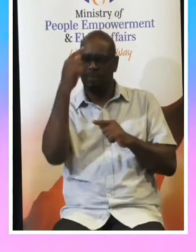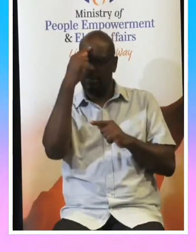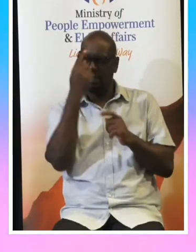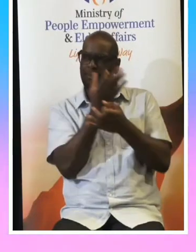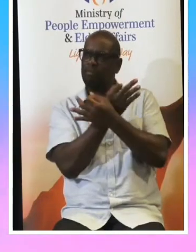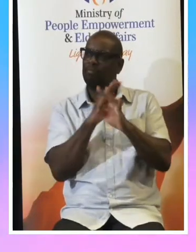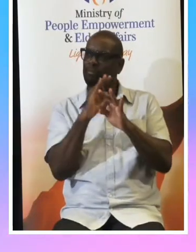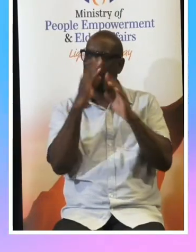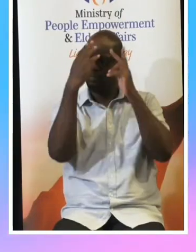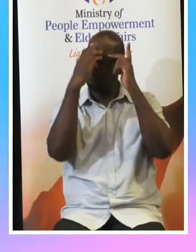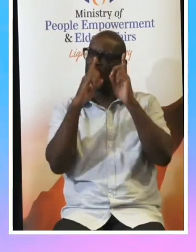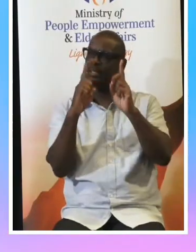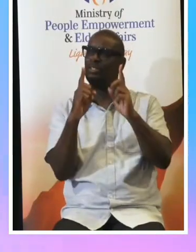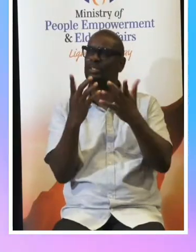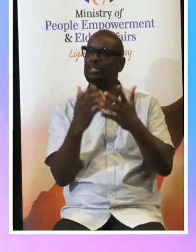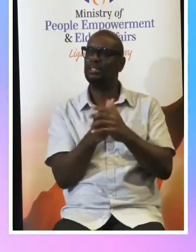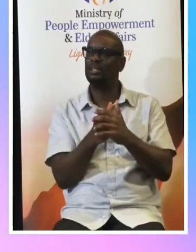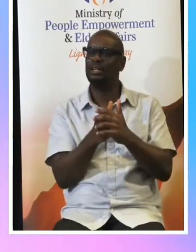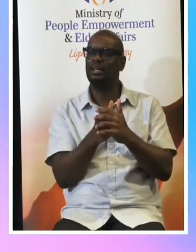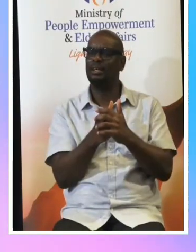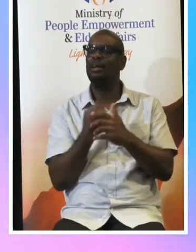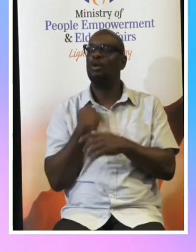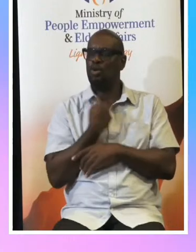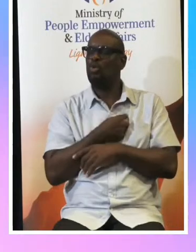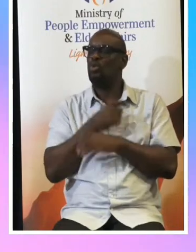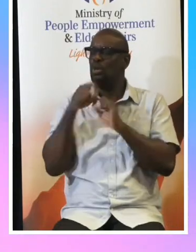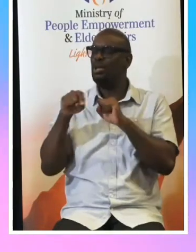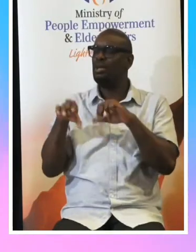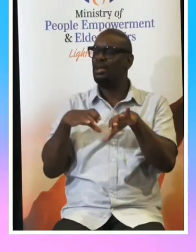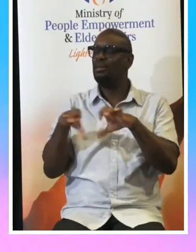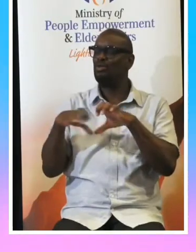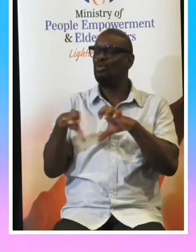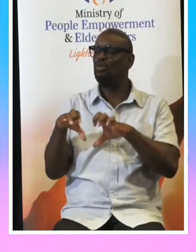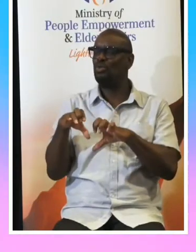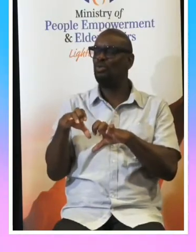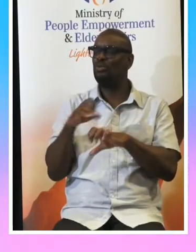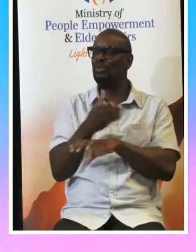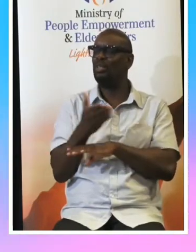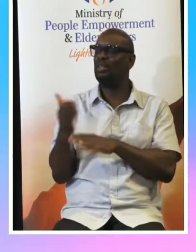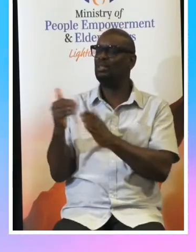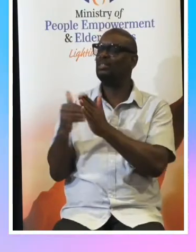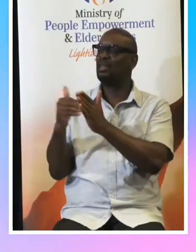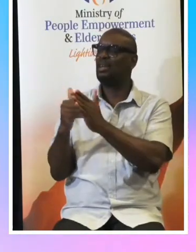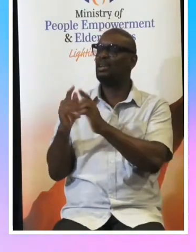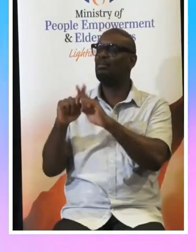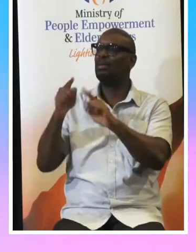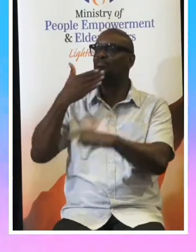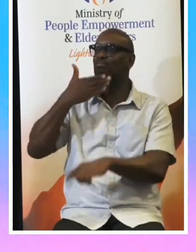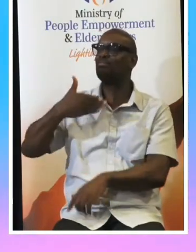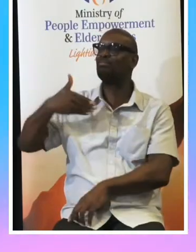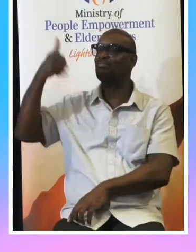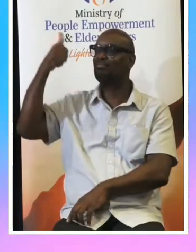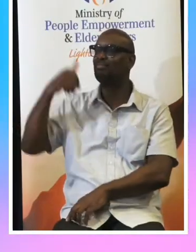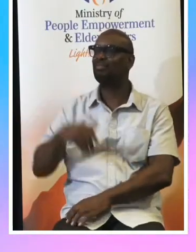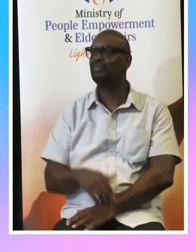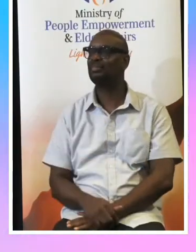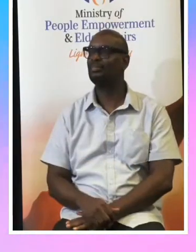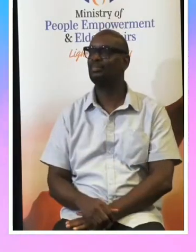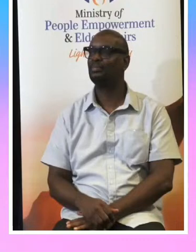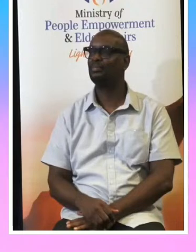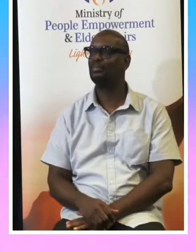We can do this again. And in relation to disability and many other matters that ail us,